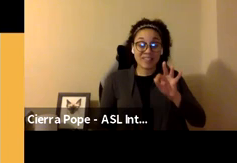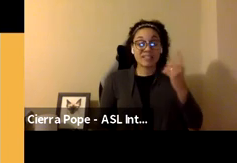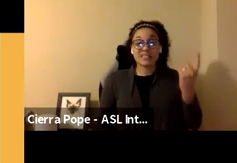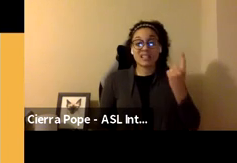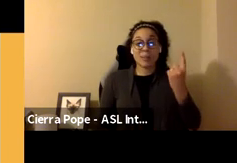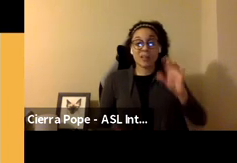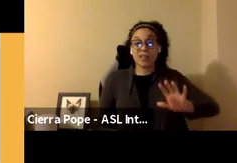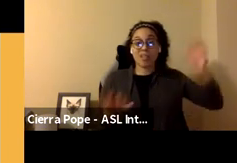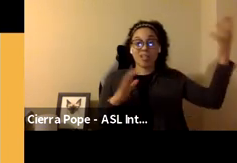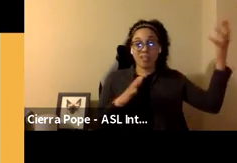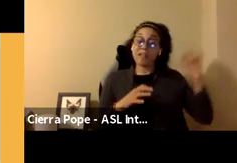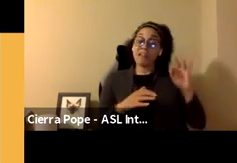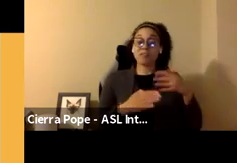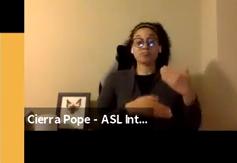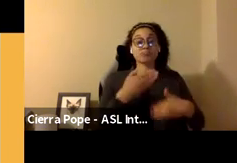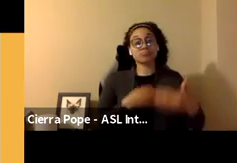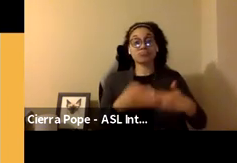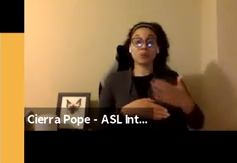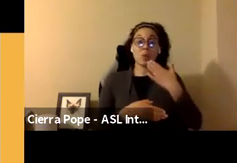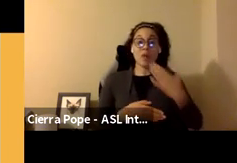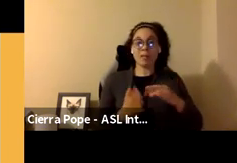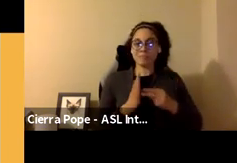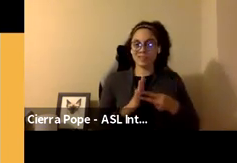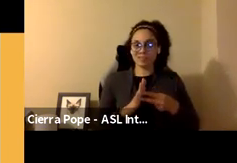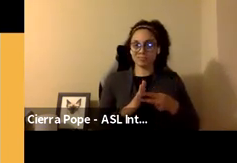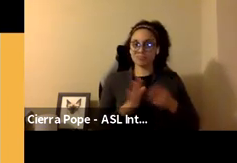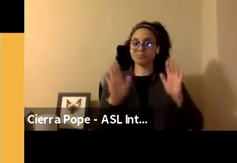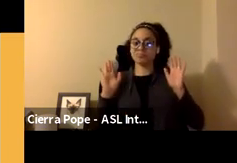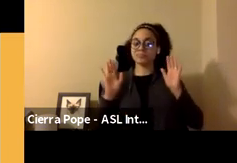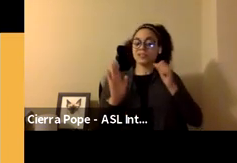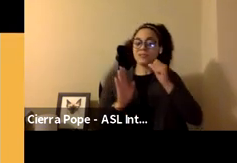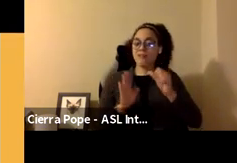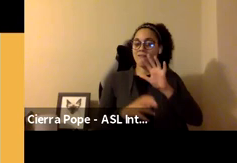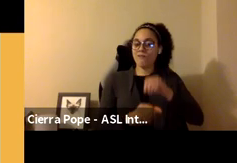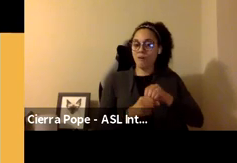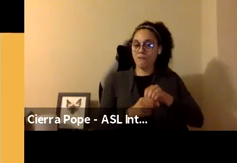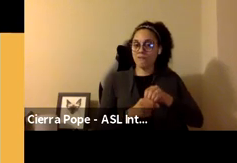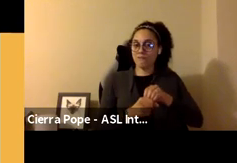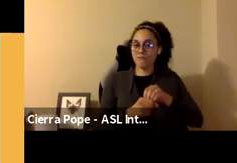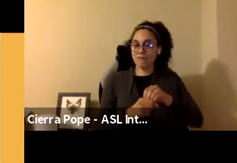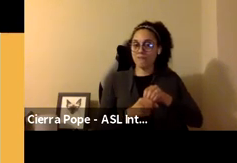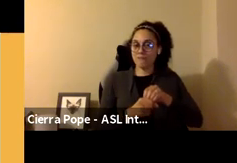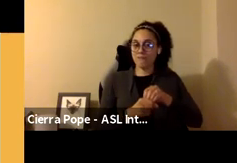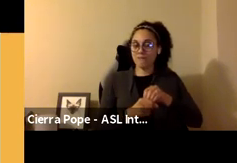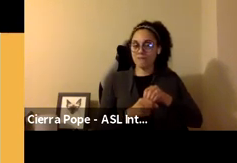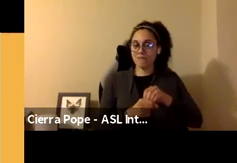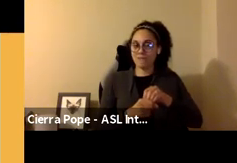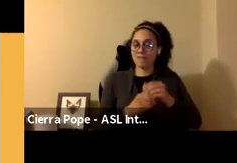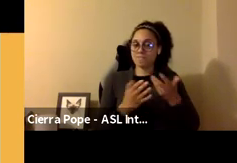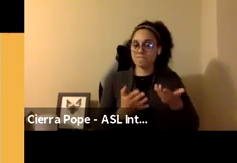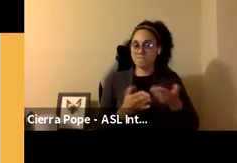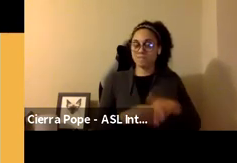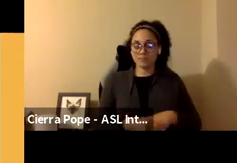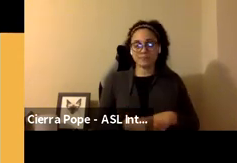are going well, you're probably not involved when they're doing it independently. So that's the place I'm coming from.